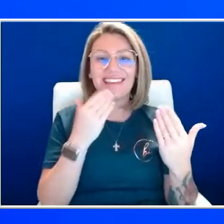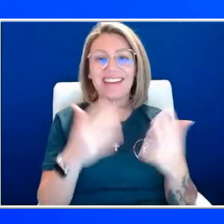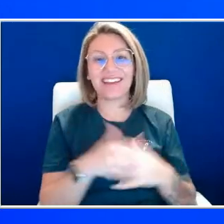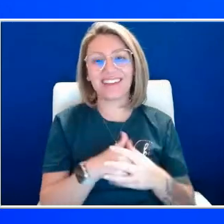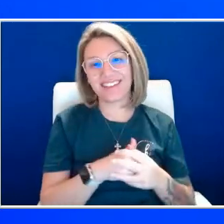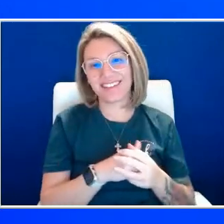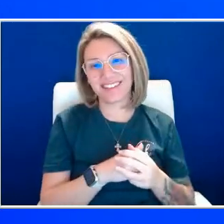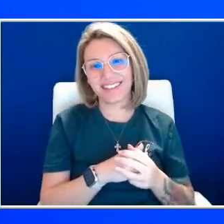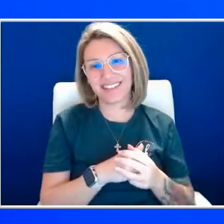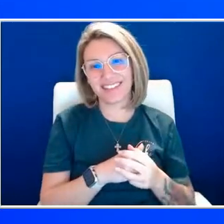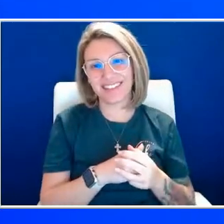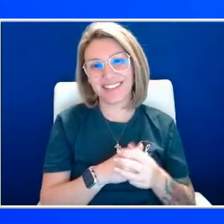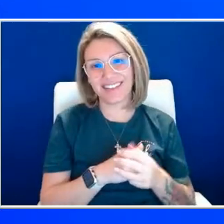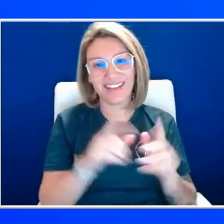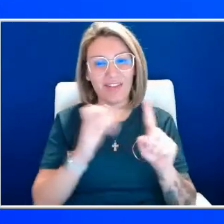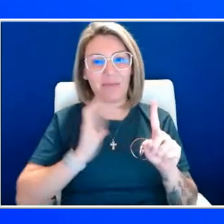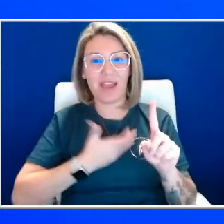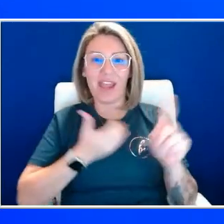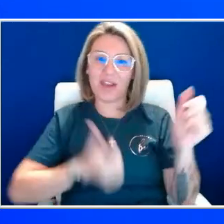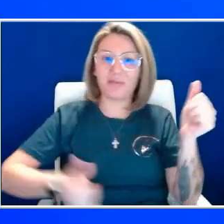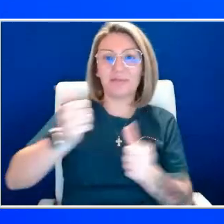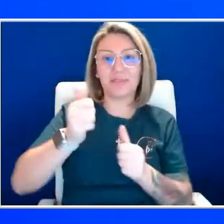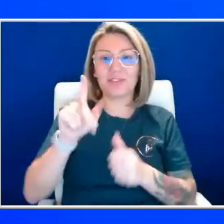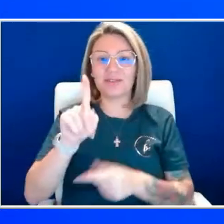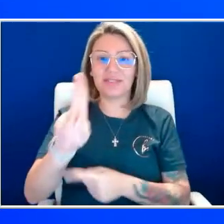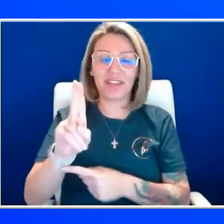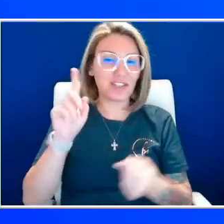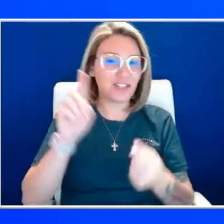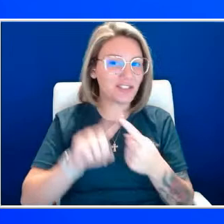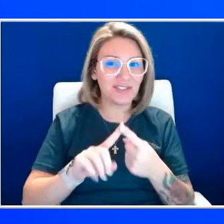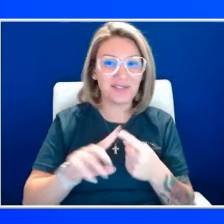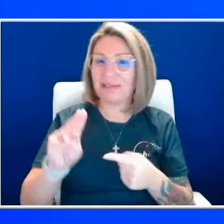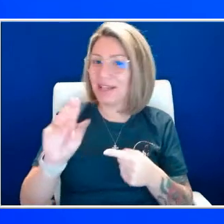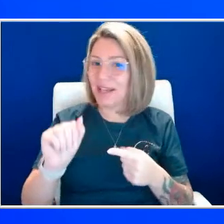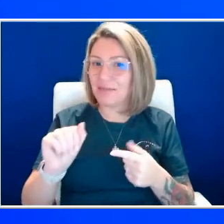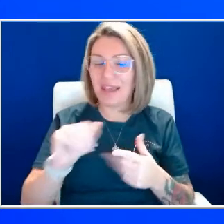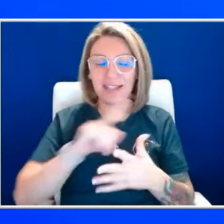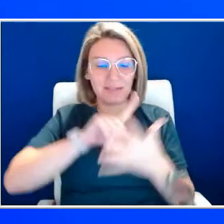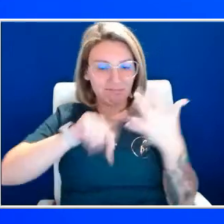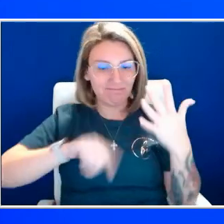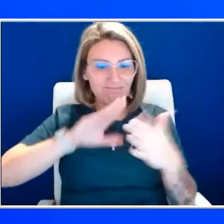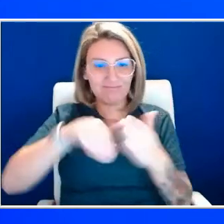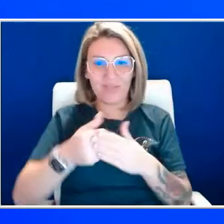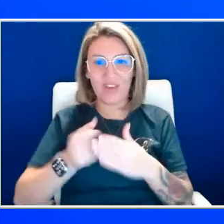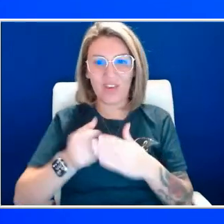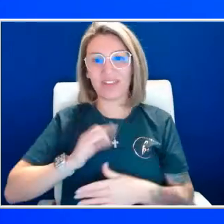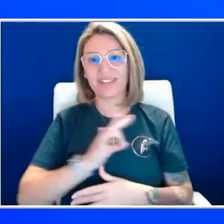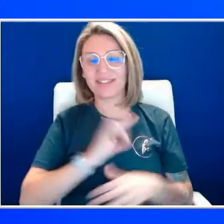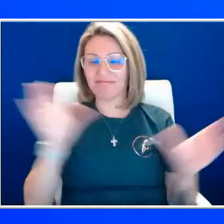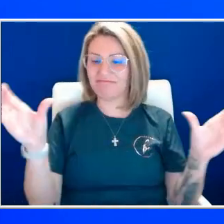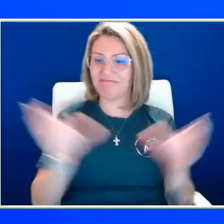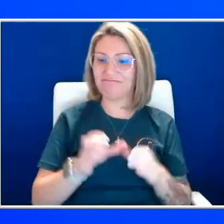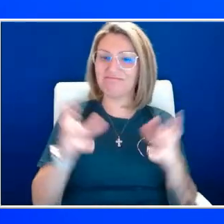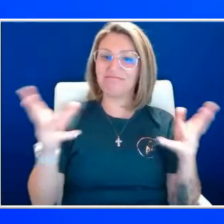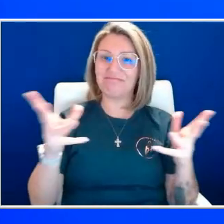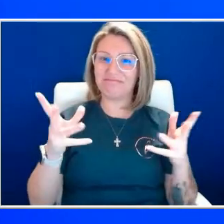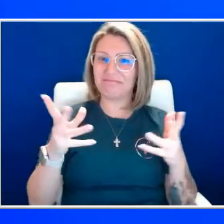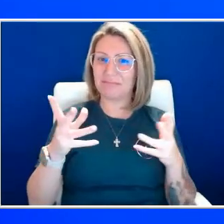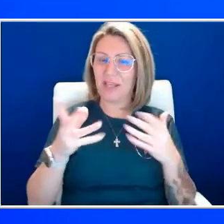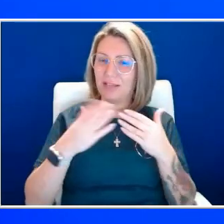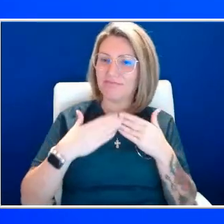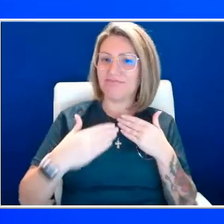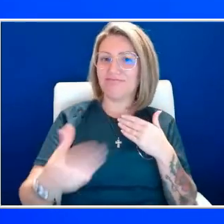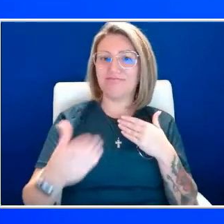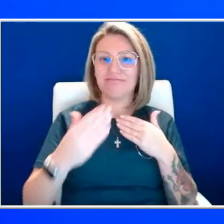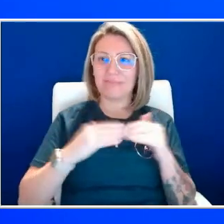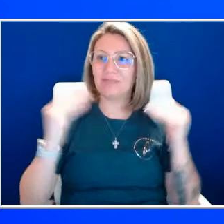our administrators at KU to our MAs and all the staff that has helped us come thus far. And it takes a lot